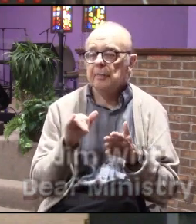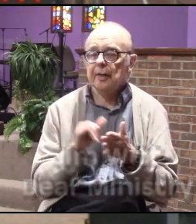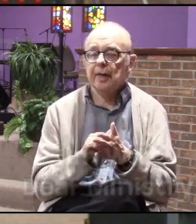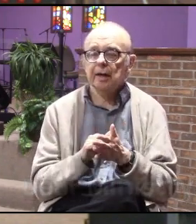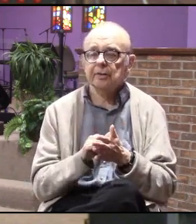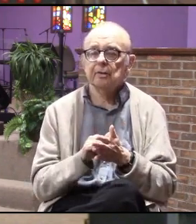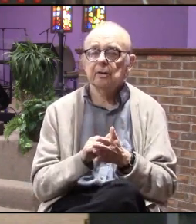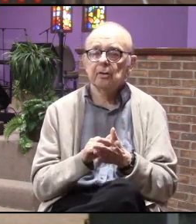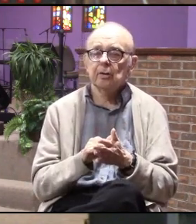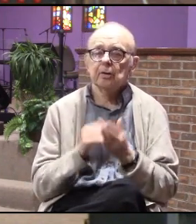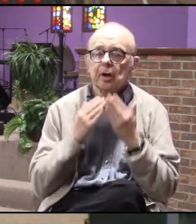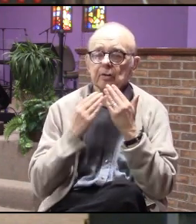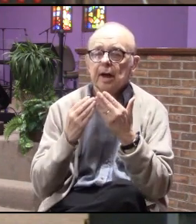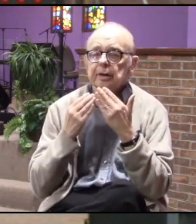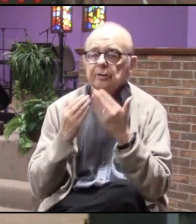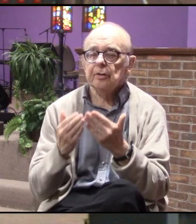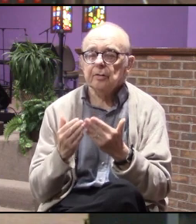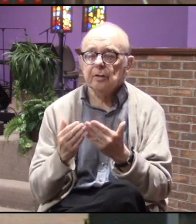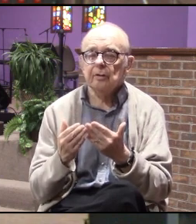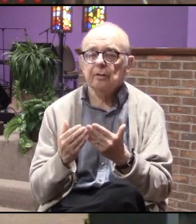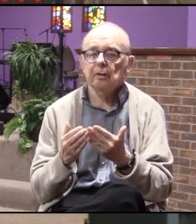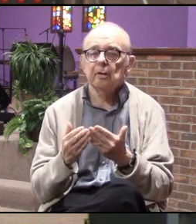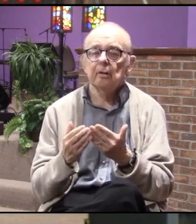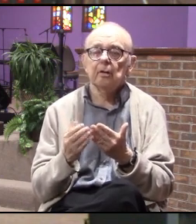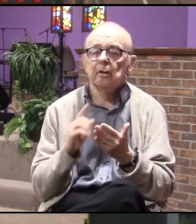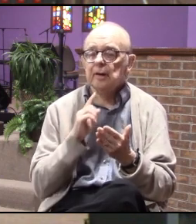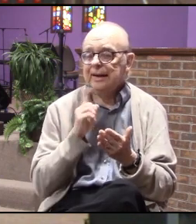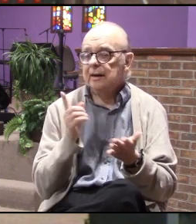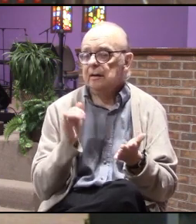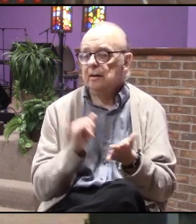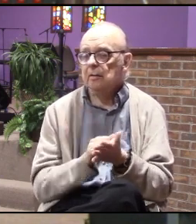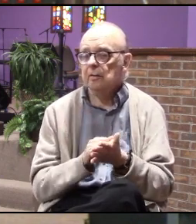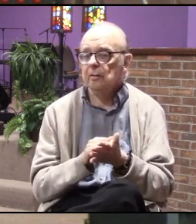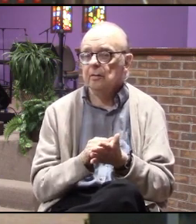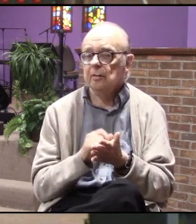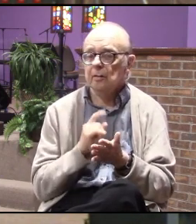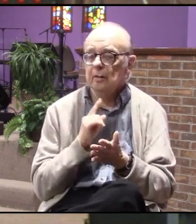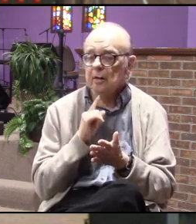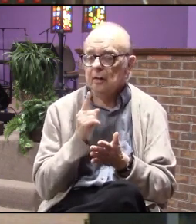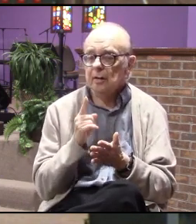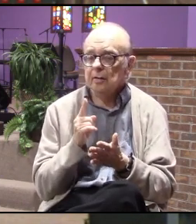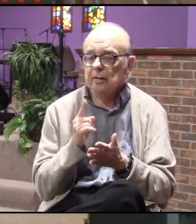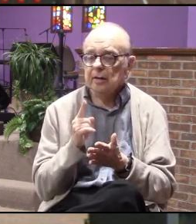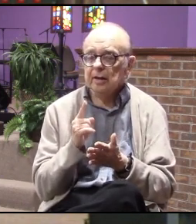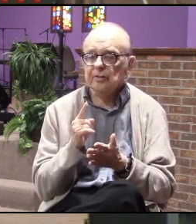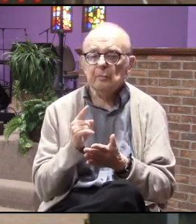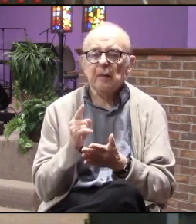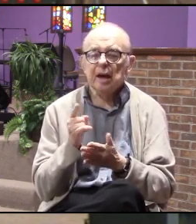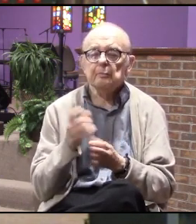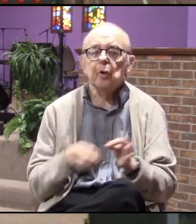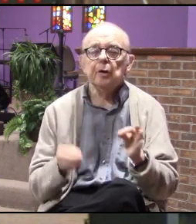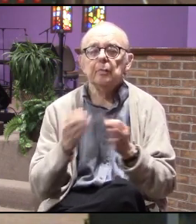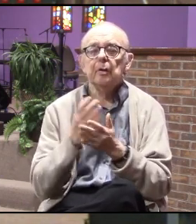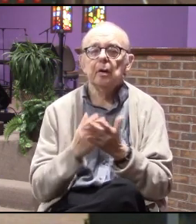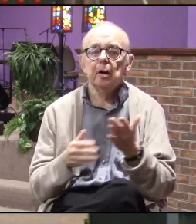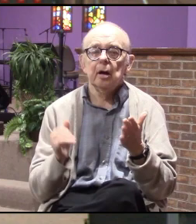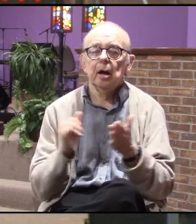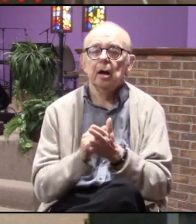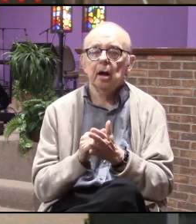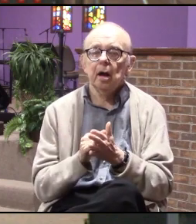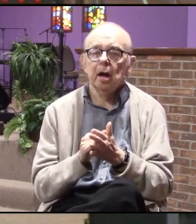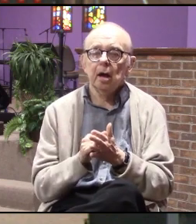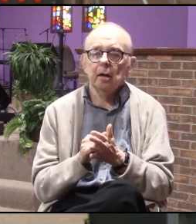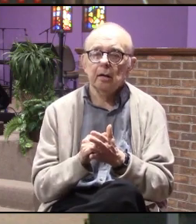about, because gratitude is this. It's a fundamental ingredient to a